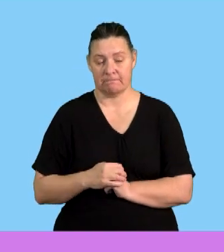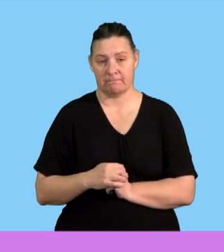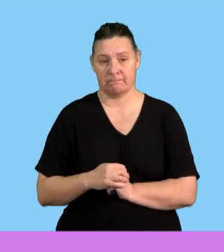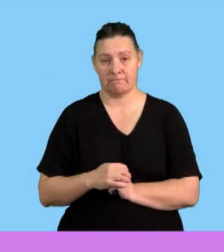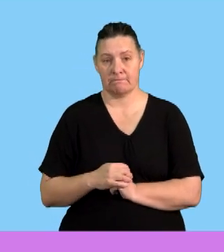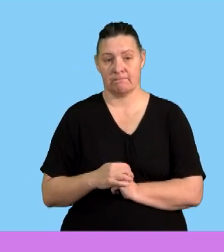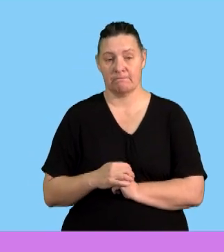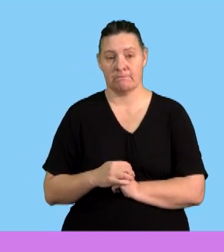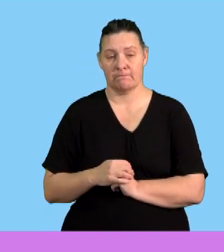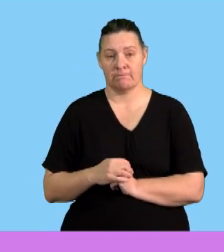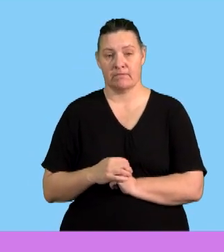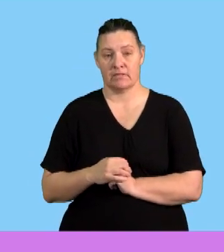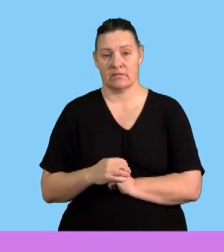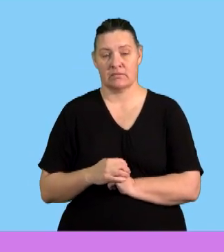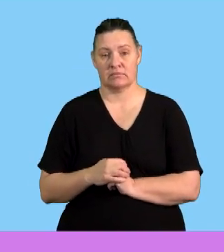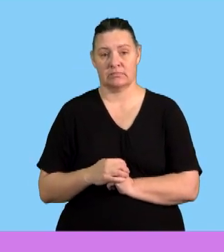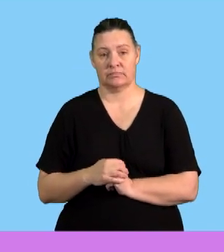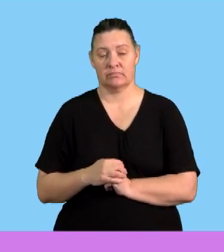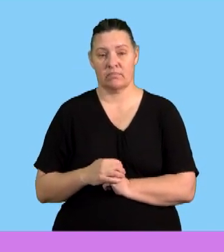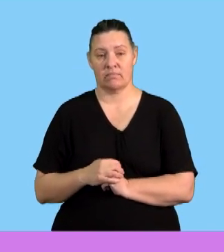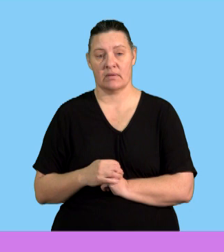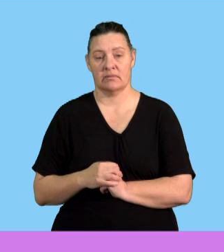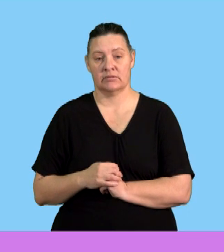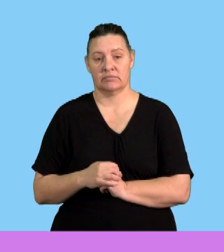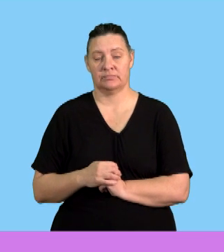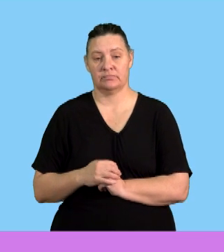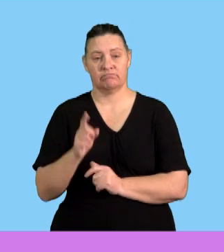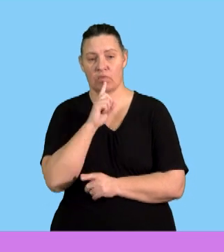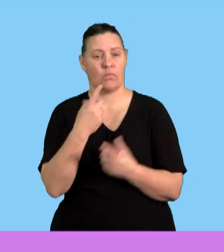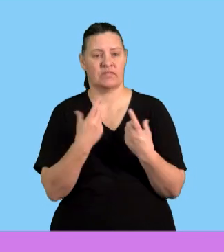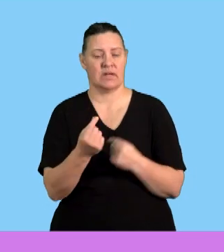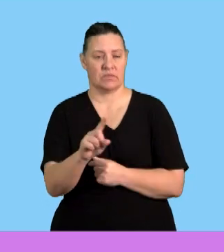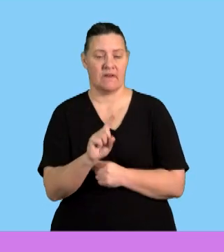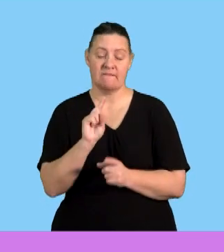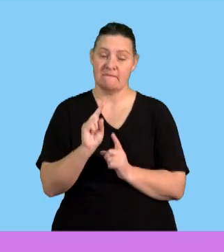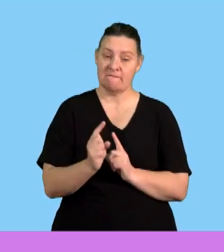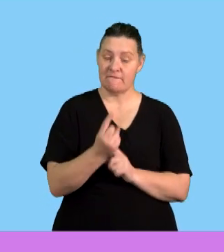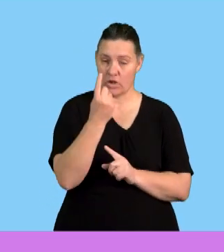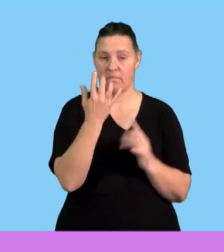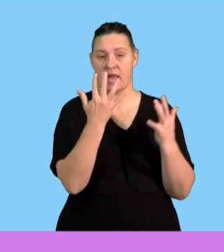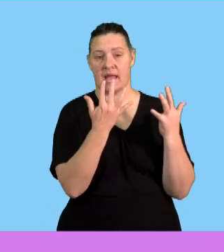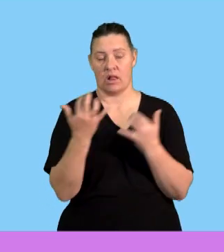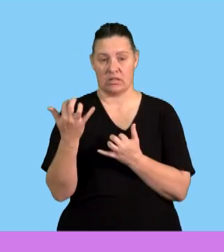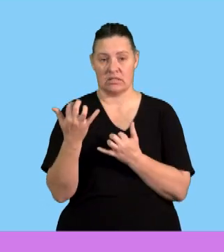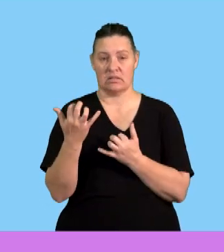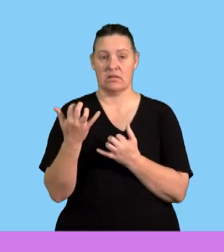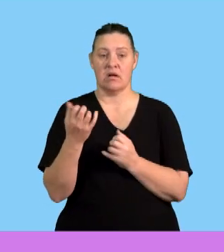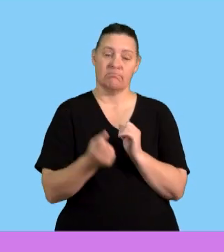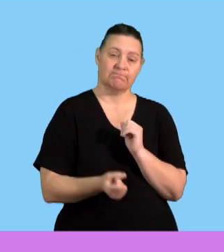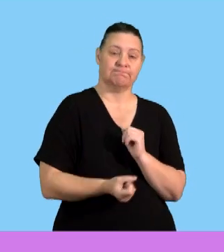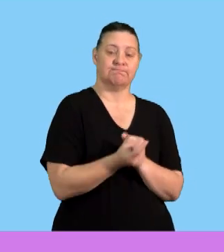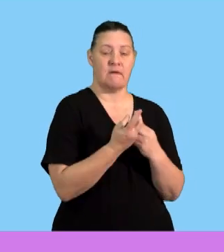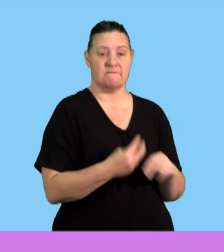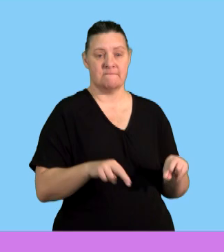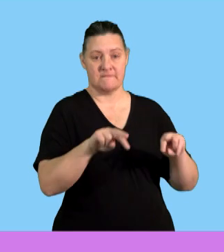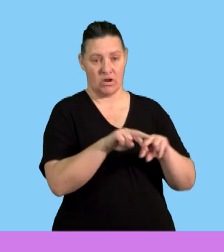14.29%. So, sorry about that. Let's look at what we've done. First, we had to calculate our